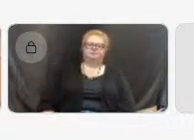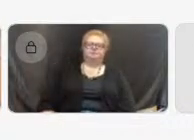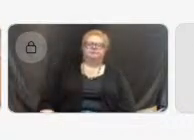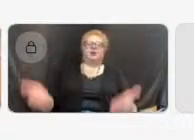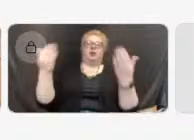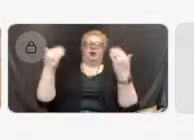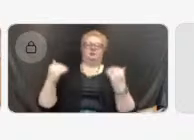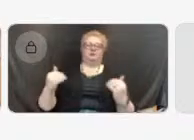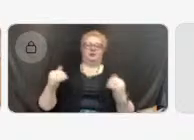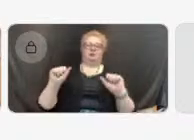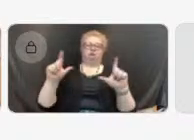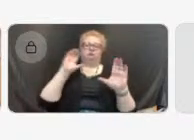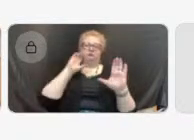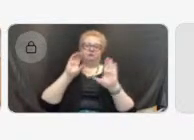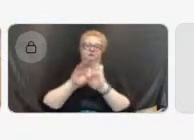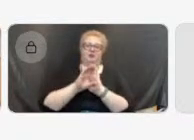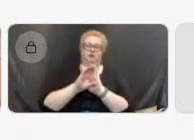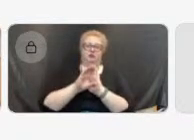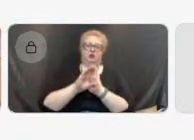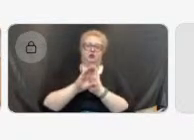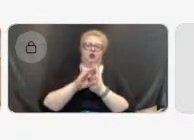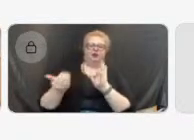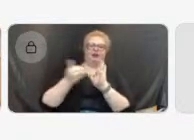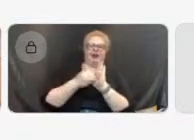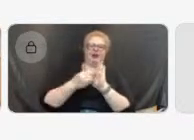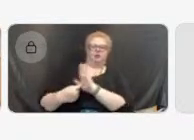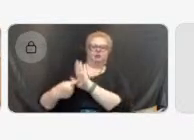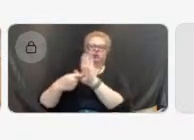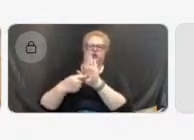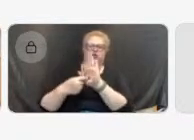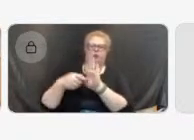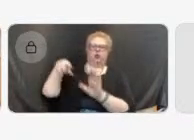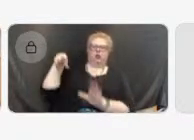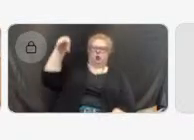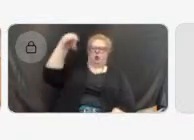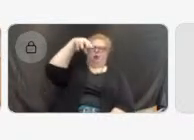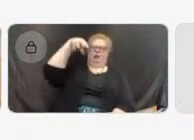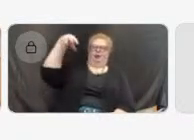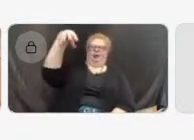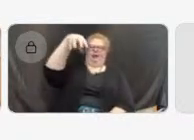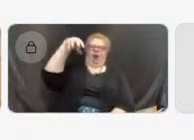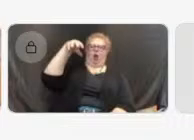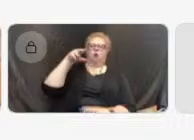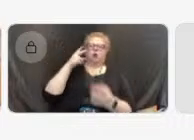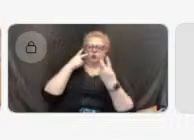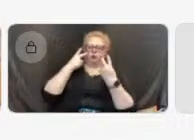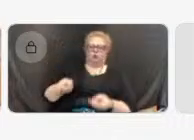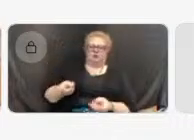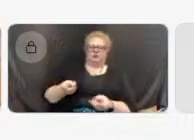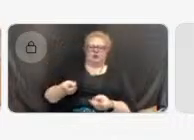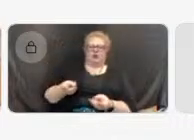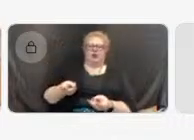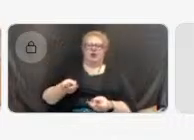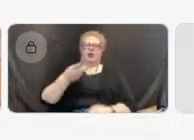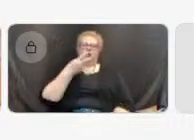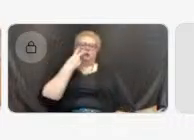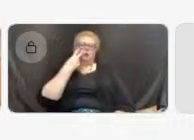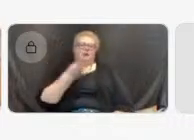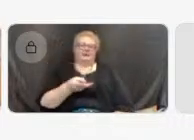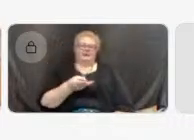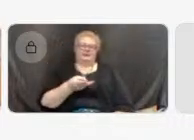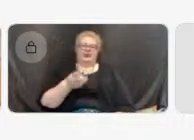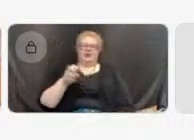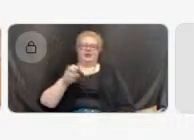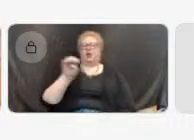First, we want to once again show you an aerial view of the proposed development and the two neighborhoods on the west and east